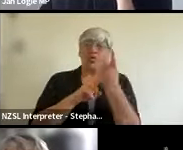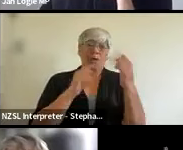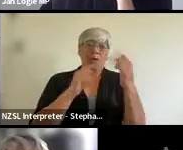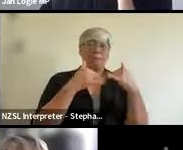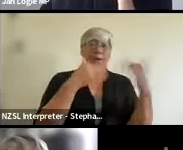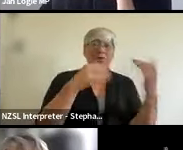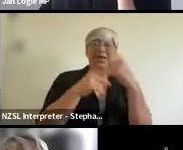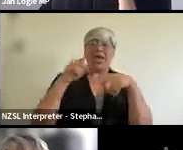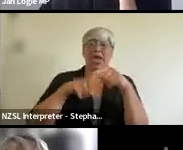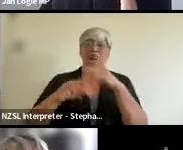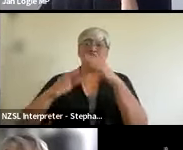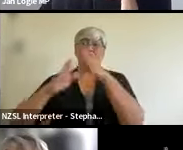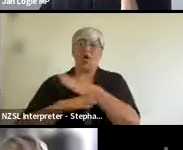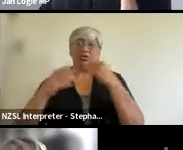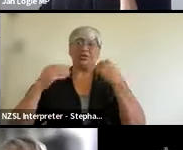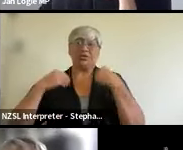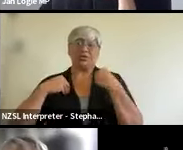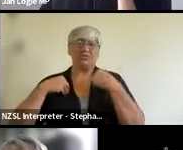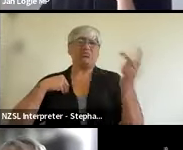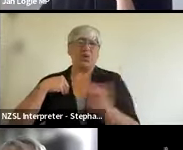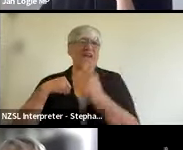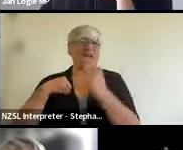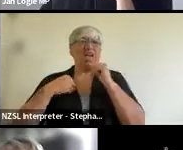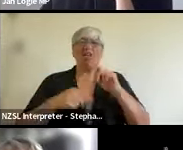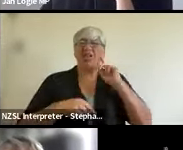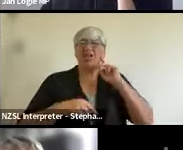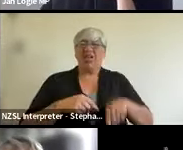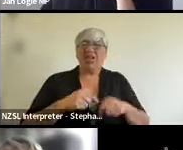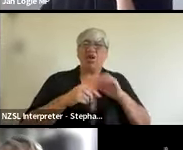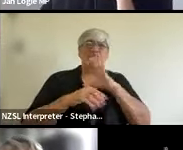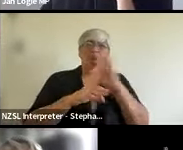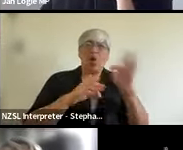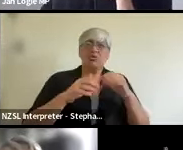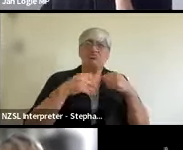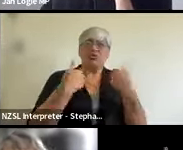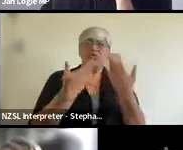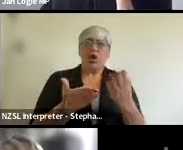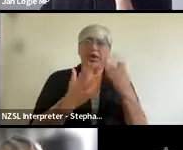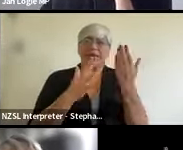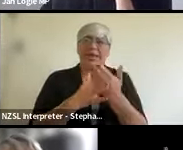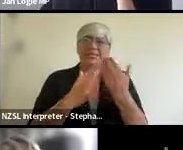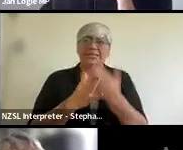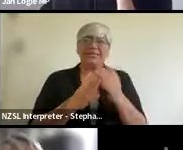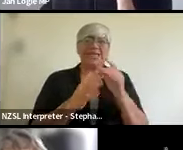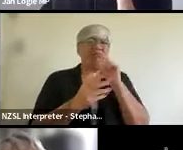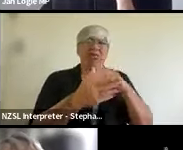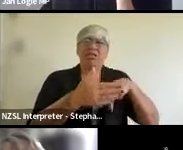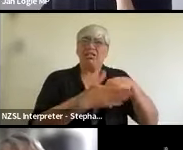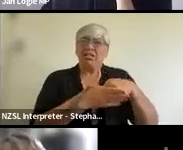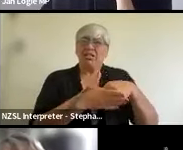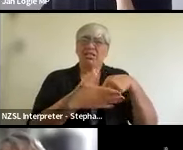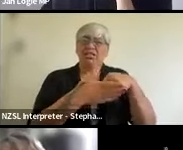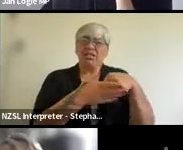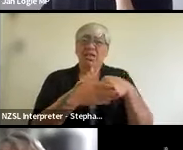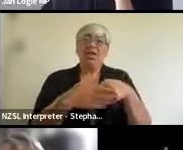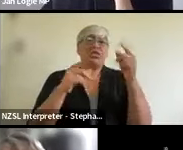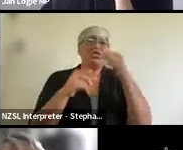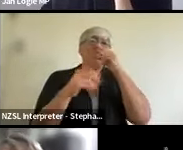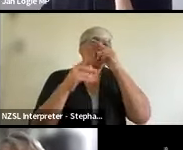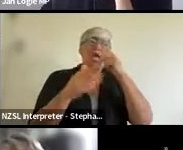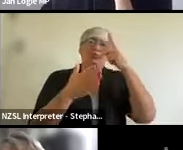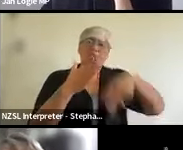who continue with their accessibility discrimination. I